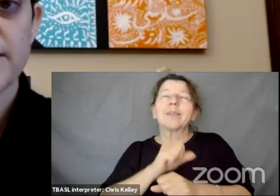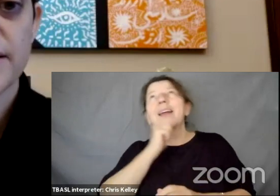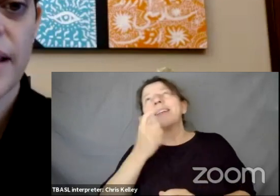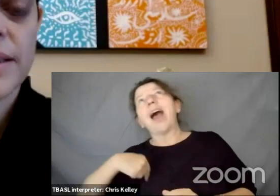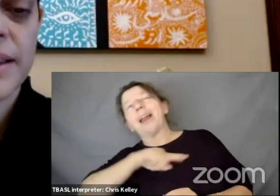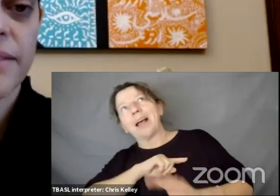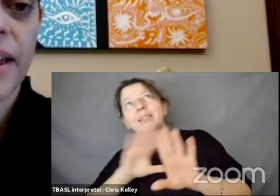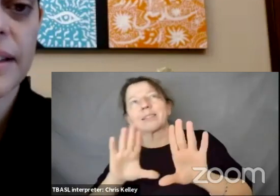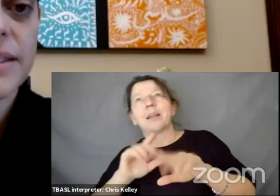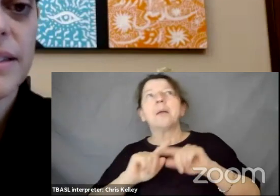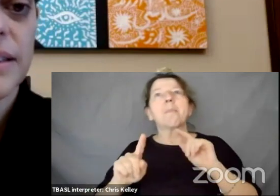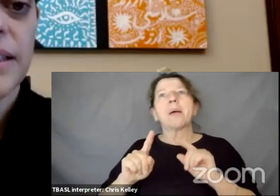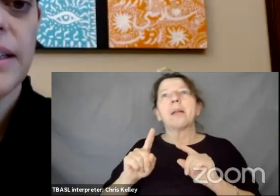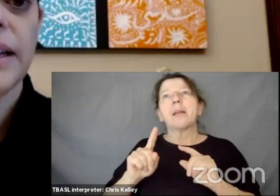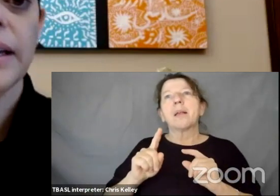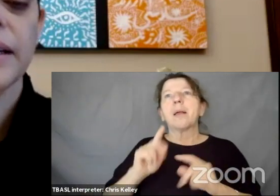11th as an event,